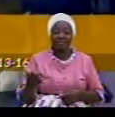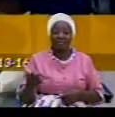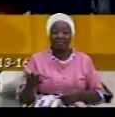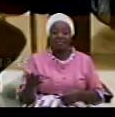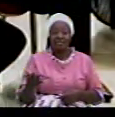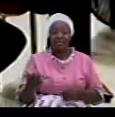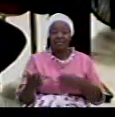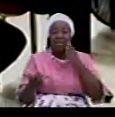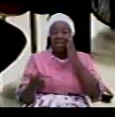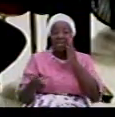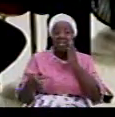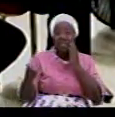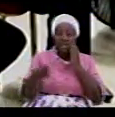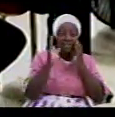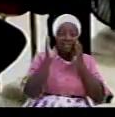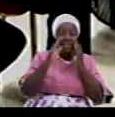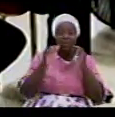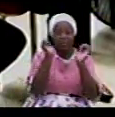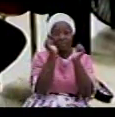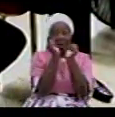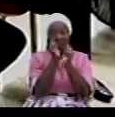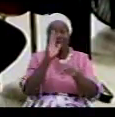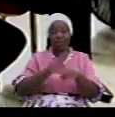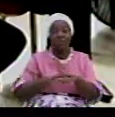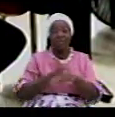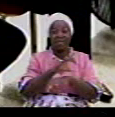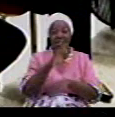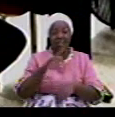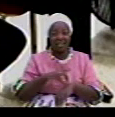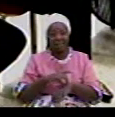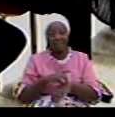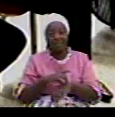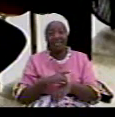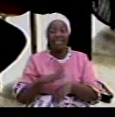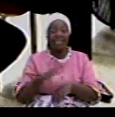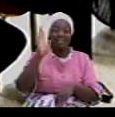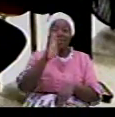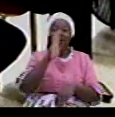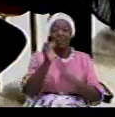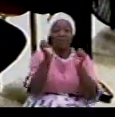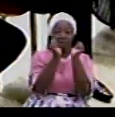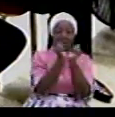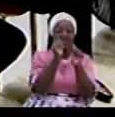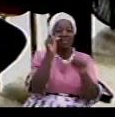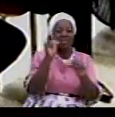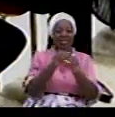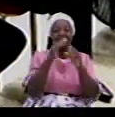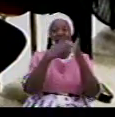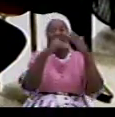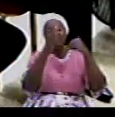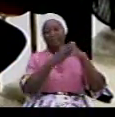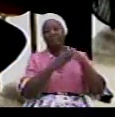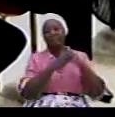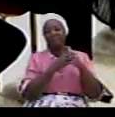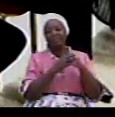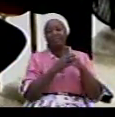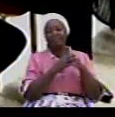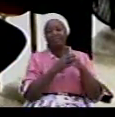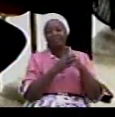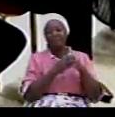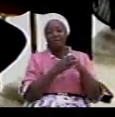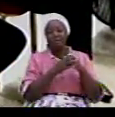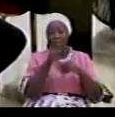ye shall bind on earth shall be bound in heaven. You lost